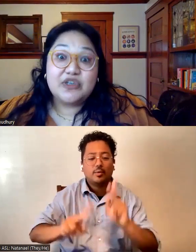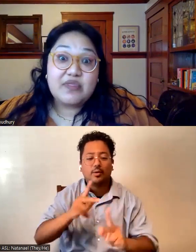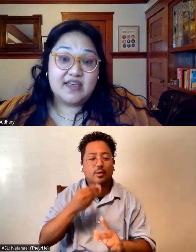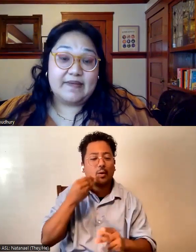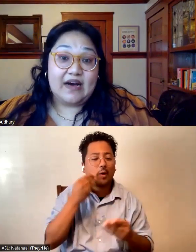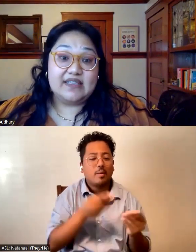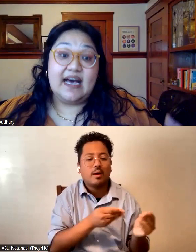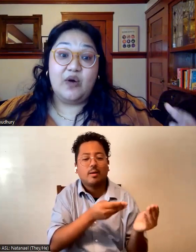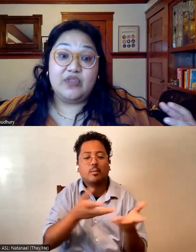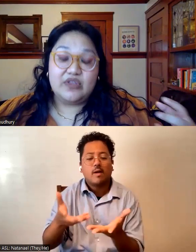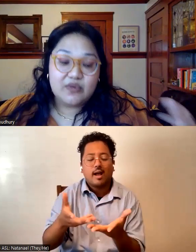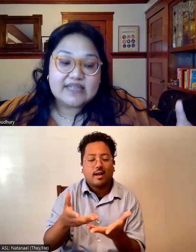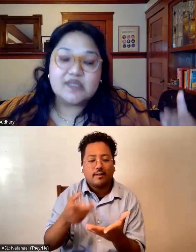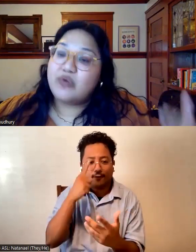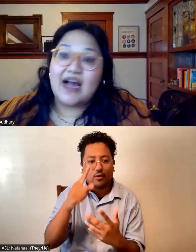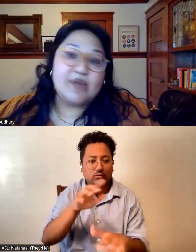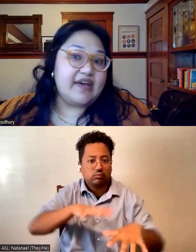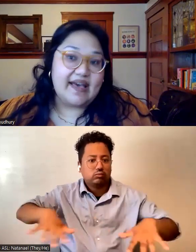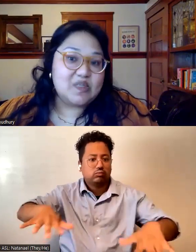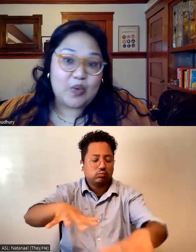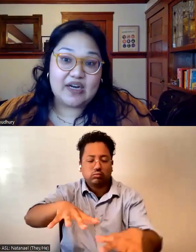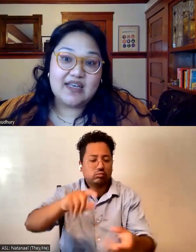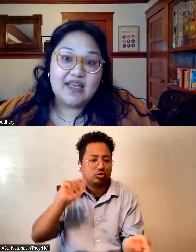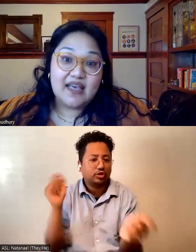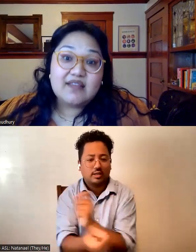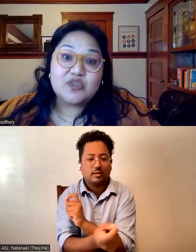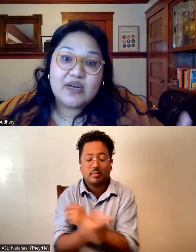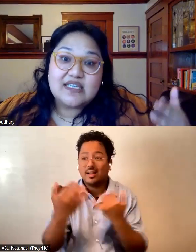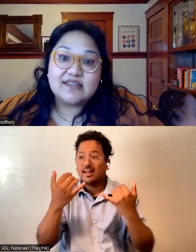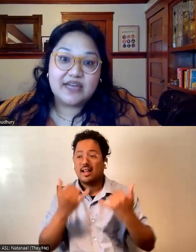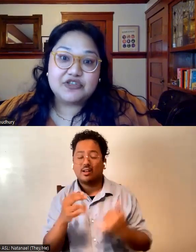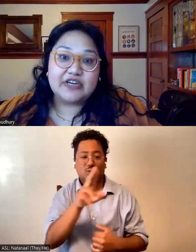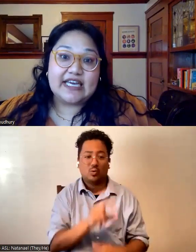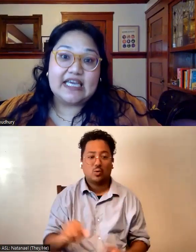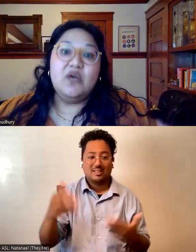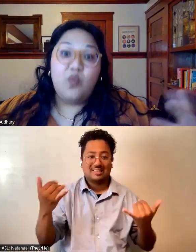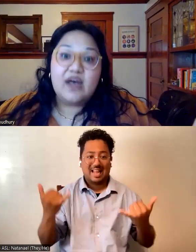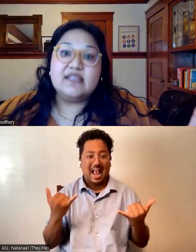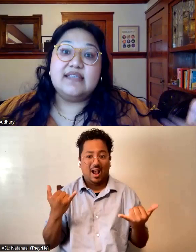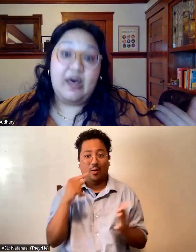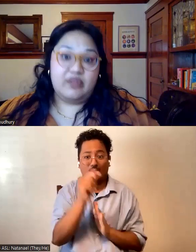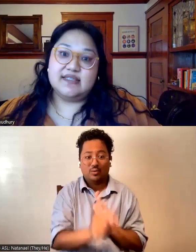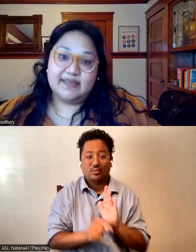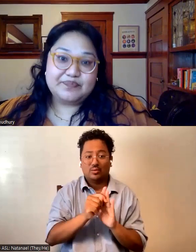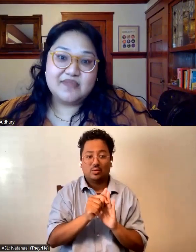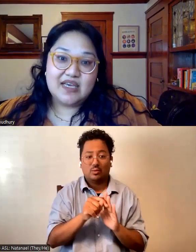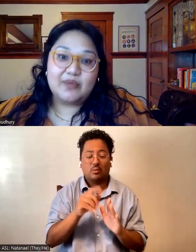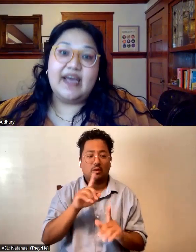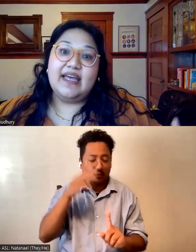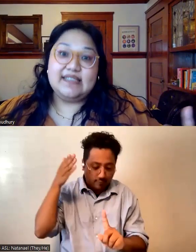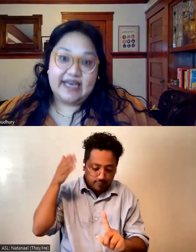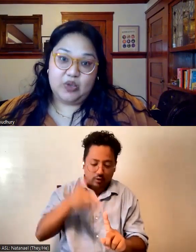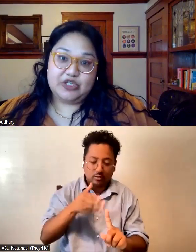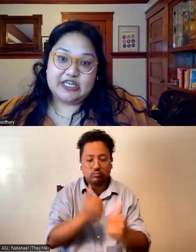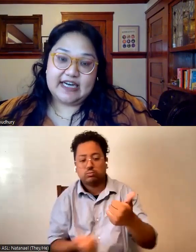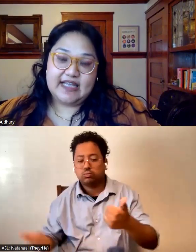what we don't think about is how the US's primary export in the 20th century was healthism, right?